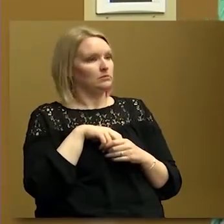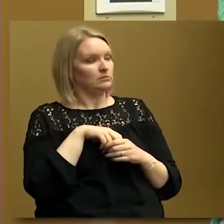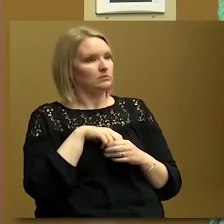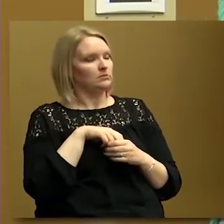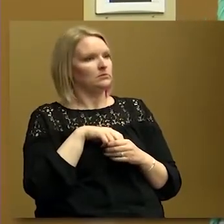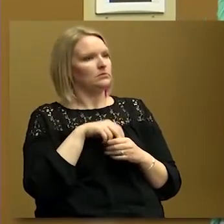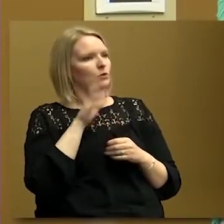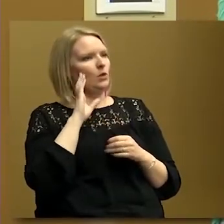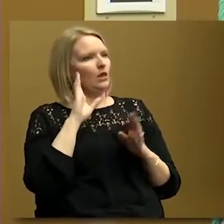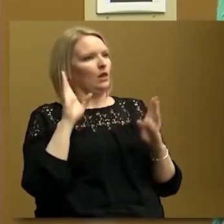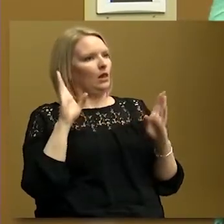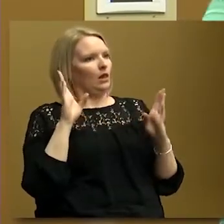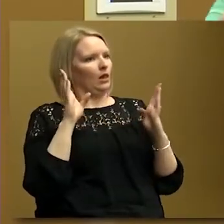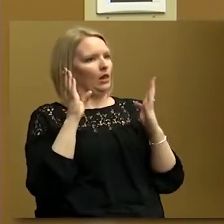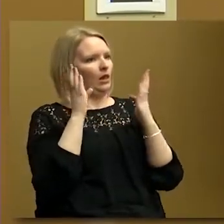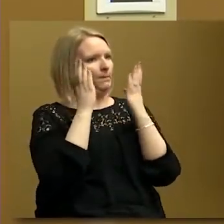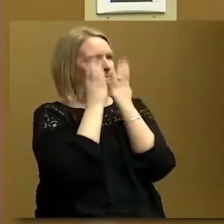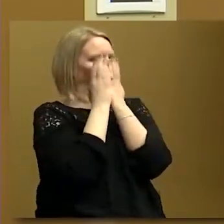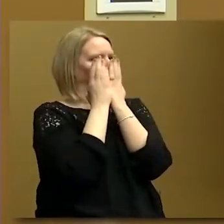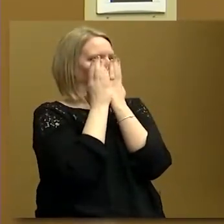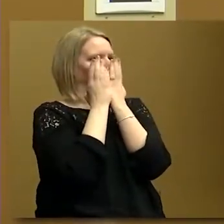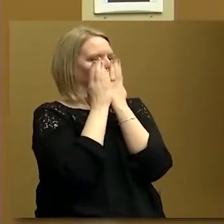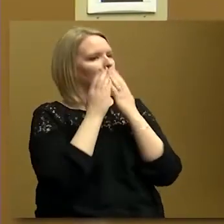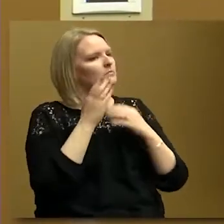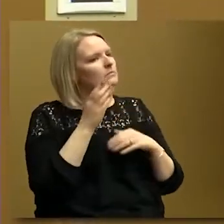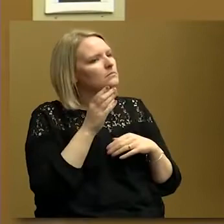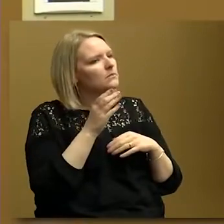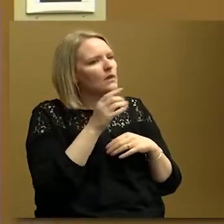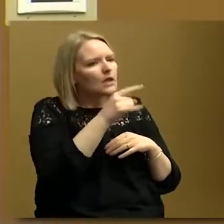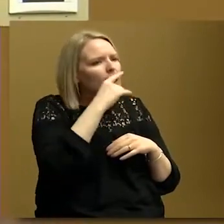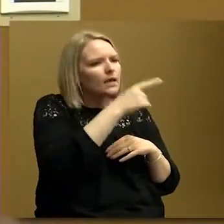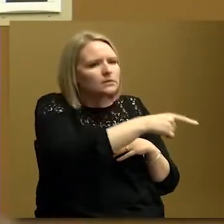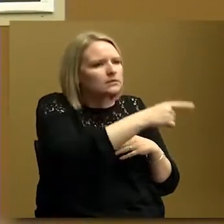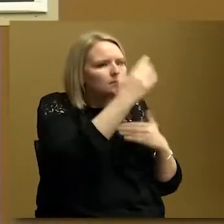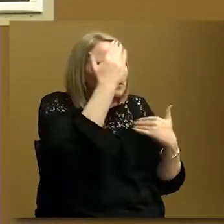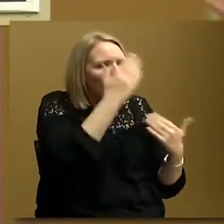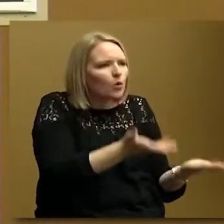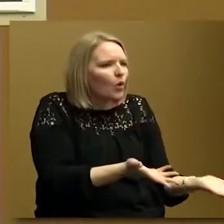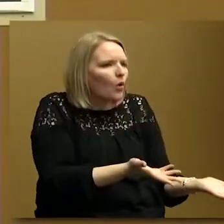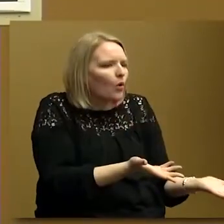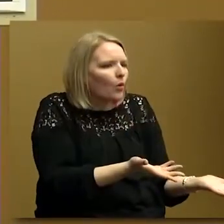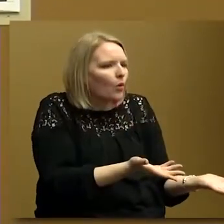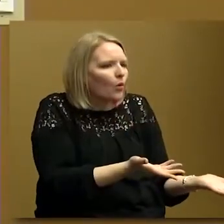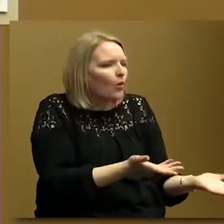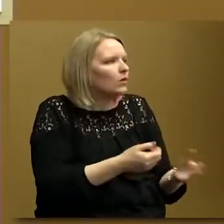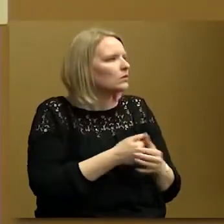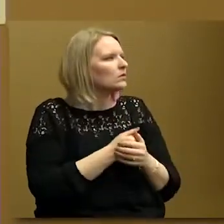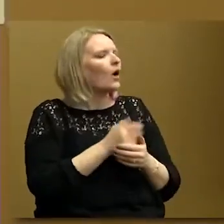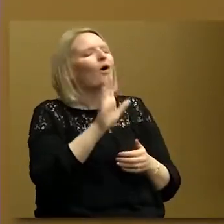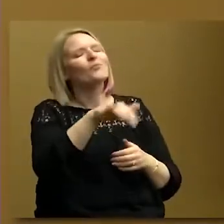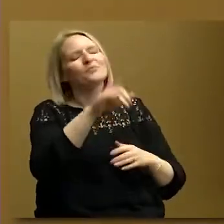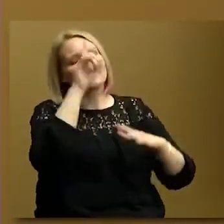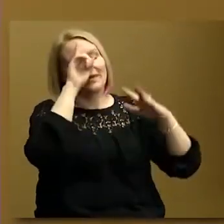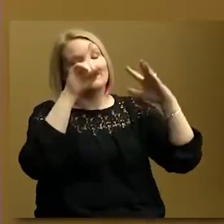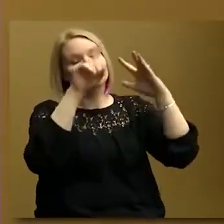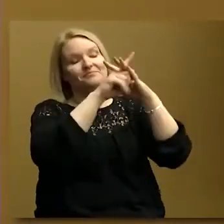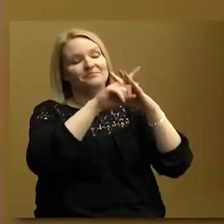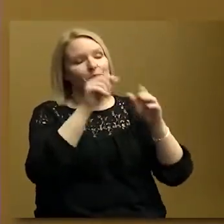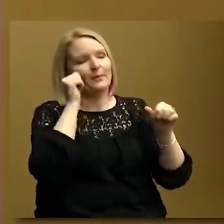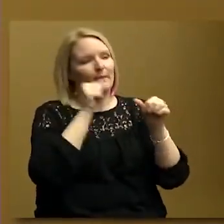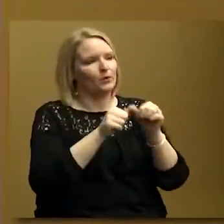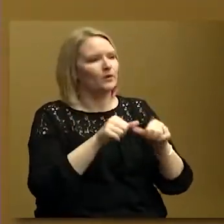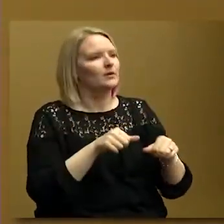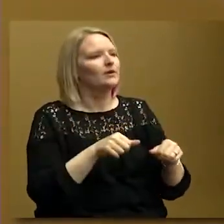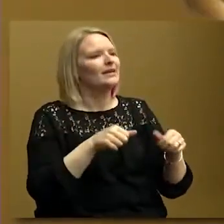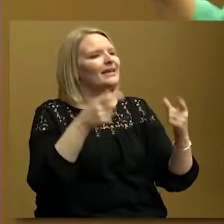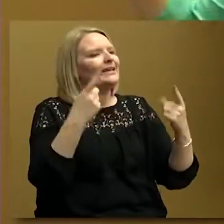start closing up everything else. Well, these kids don't know what, especially, oh, I know what it was. The